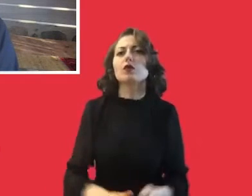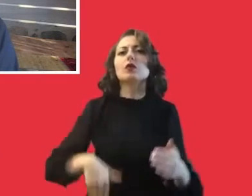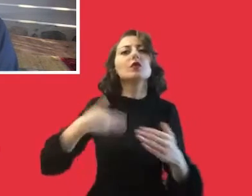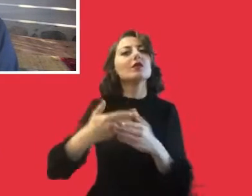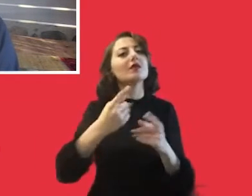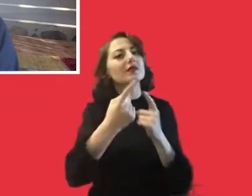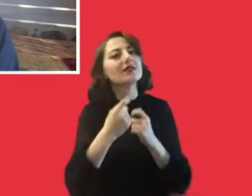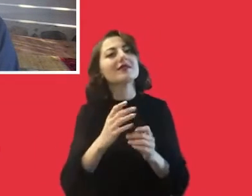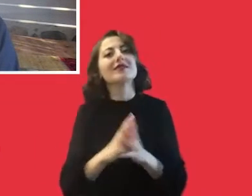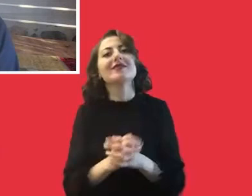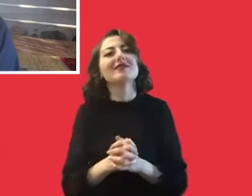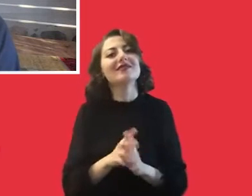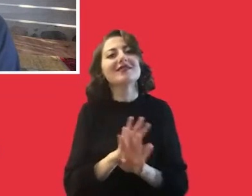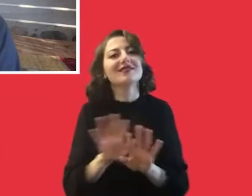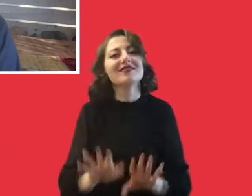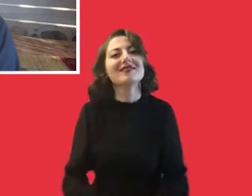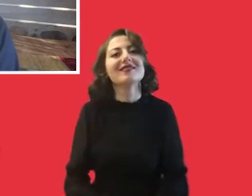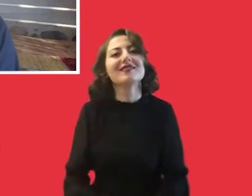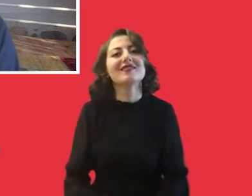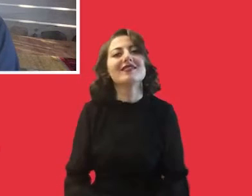And do you have any other questions?